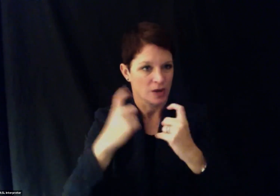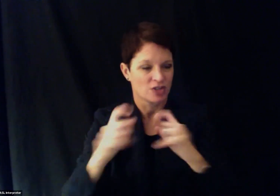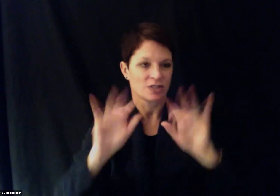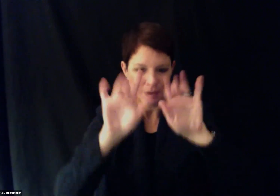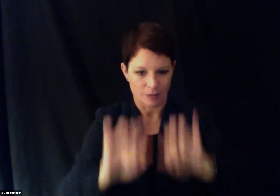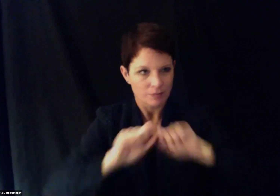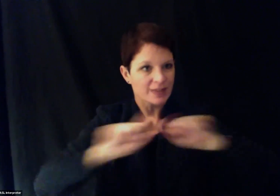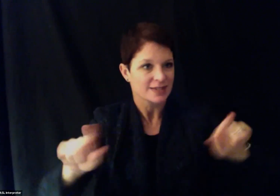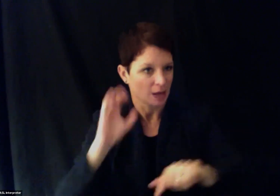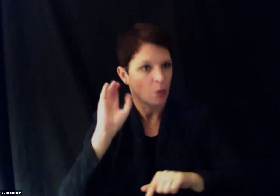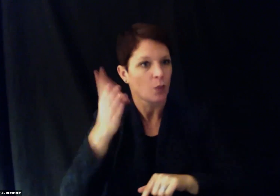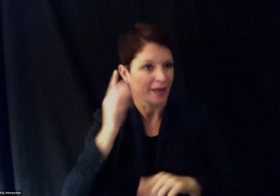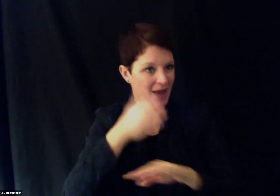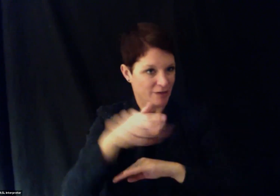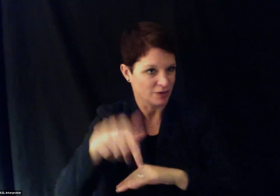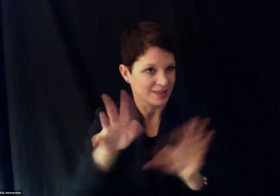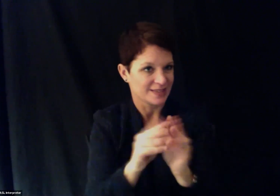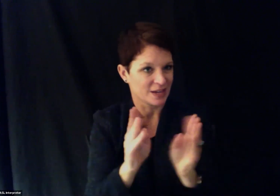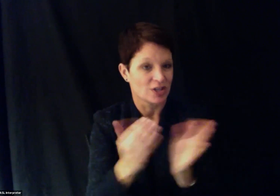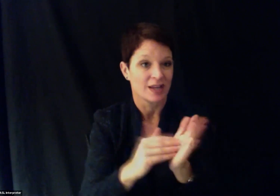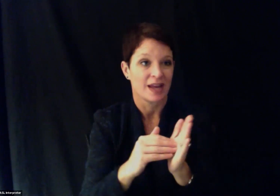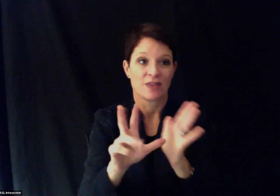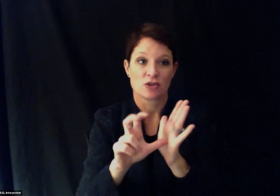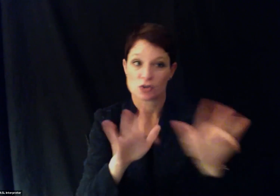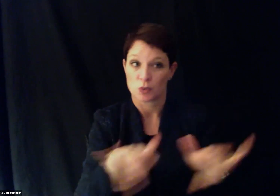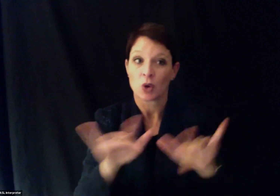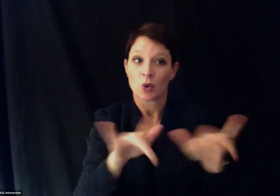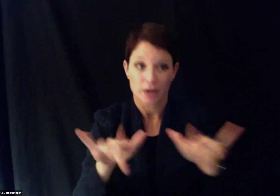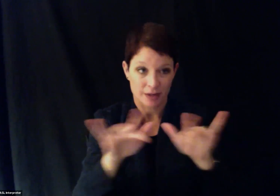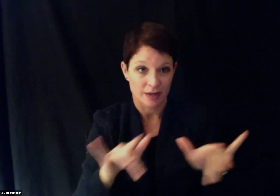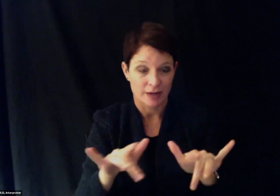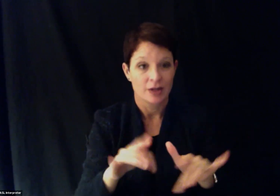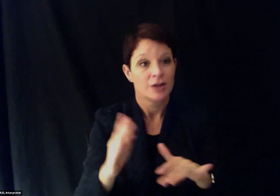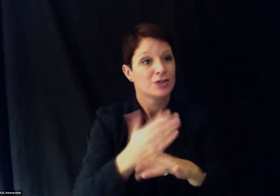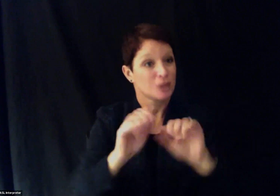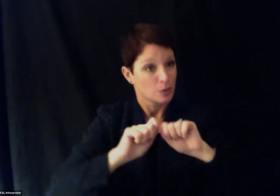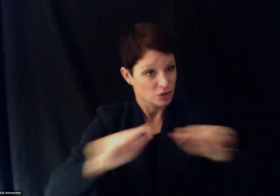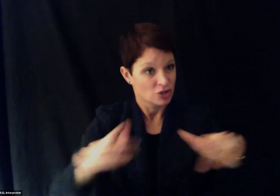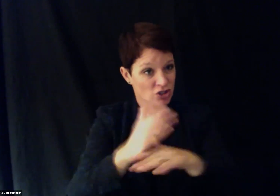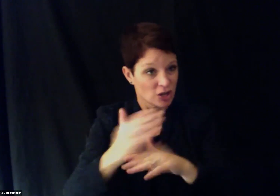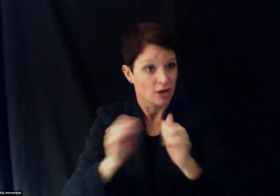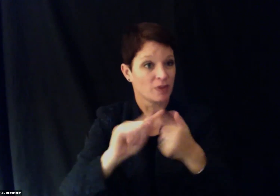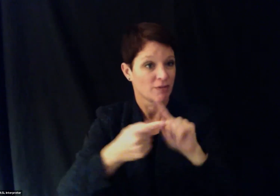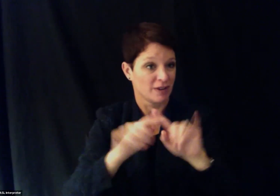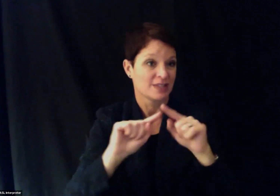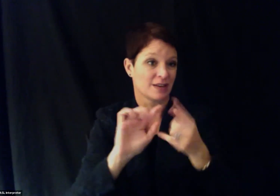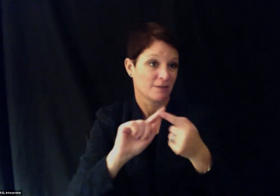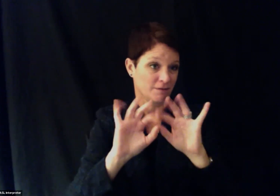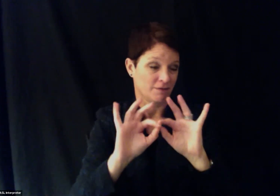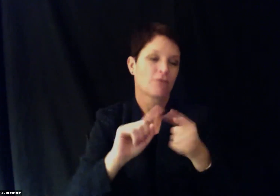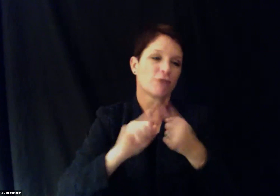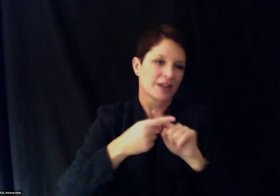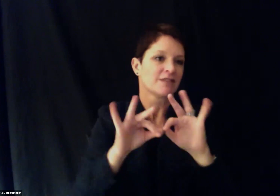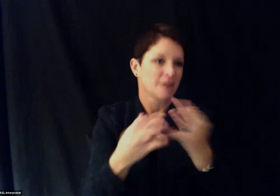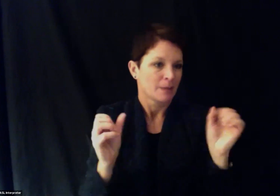one as well. And again, this will be recorded, so we encourage you to kind of share this with friends and family if they have questions,